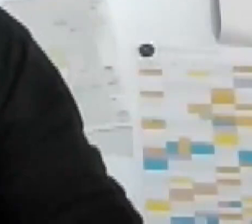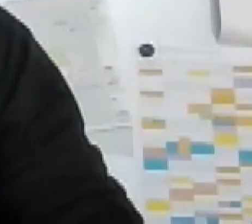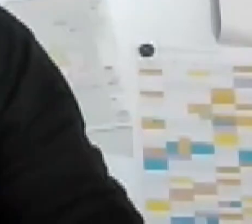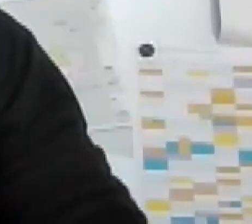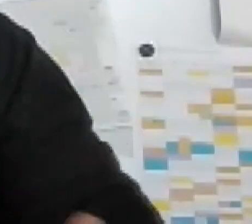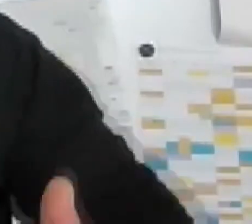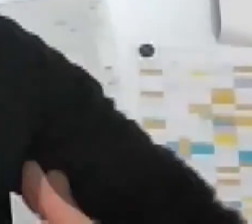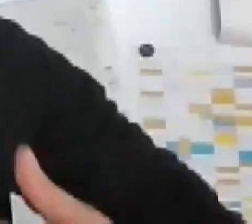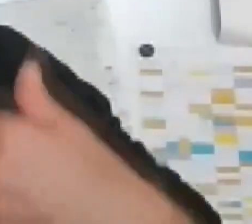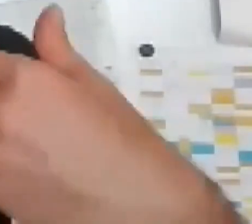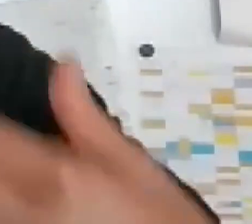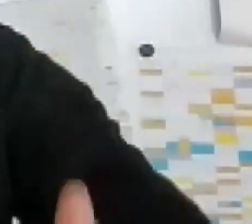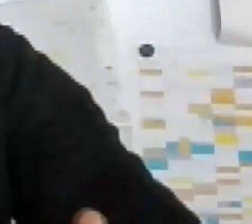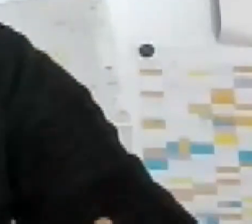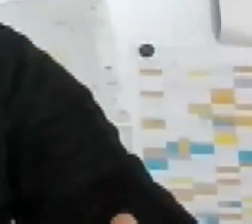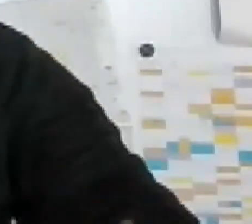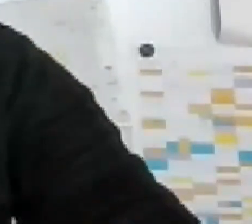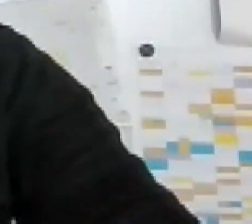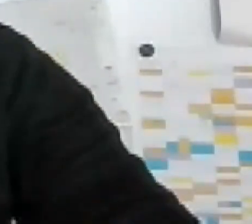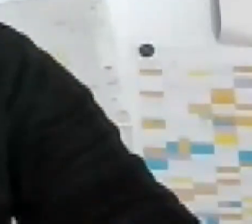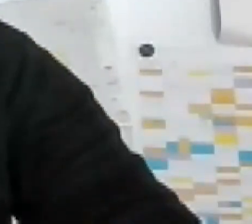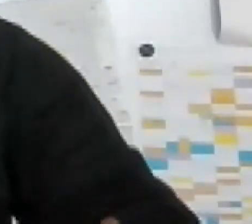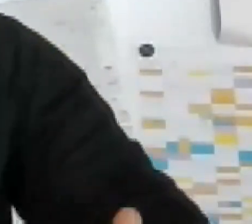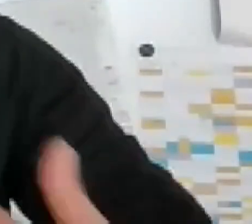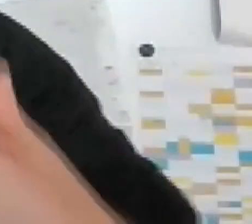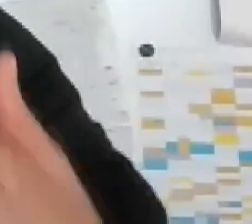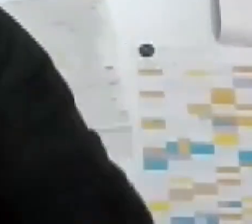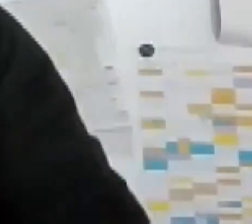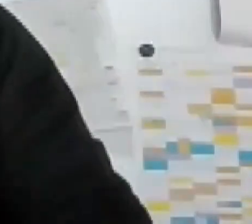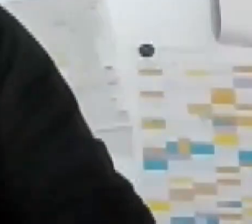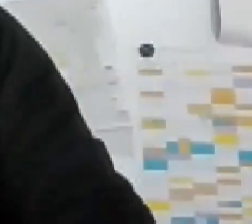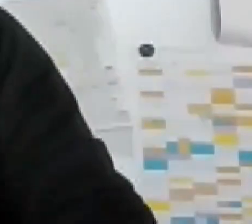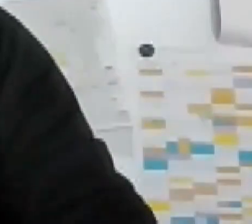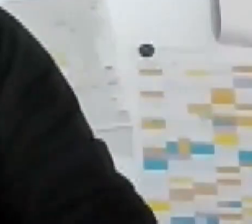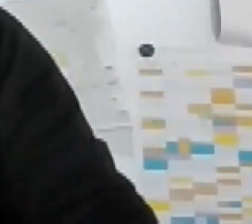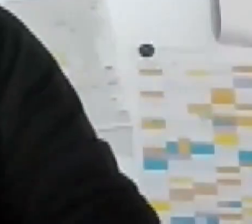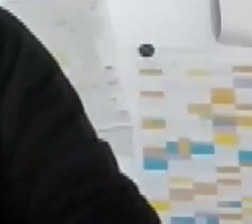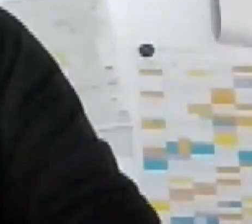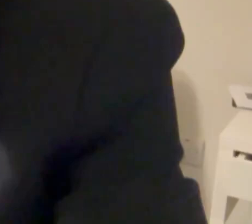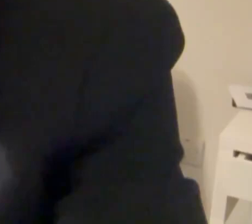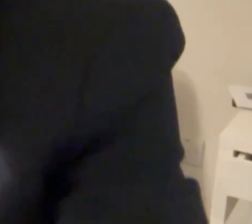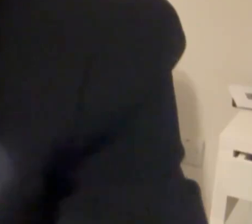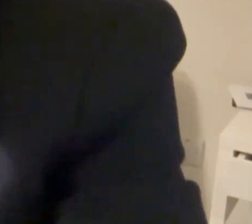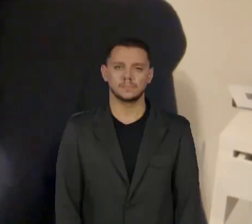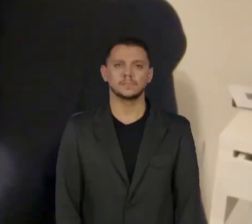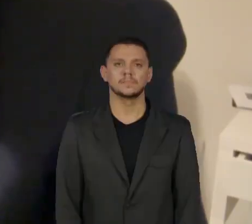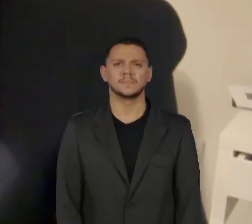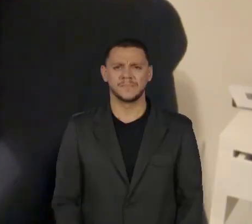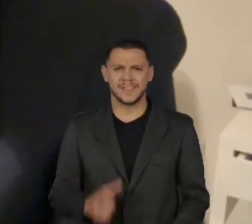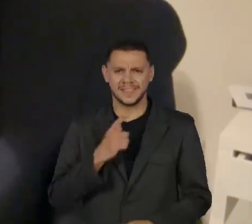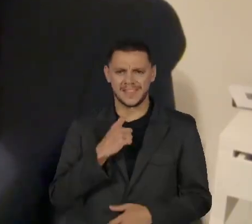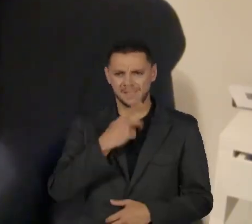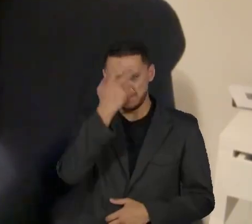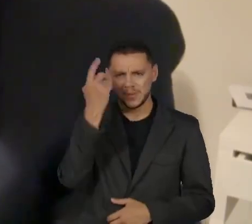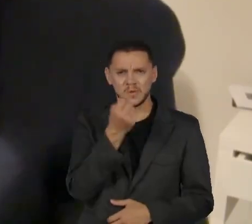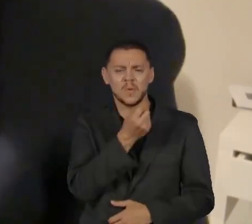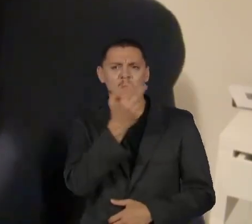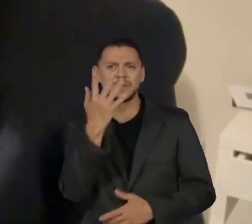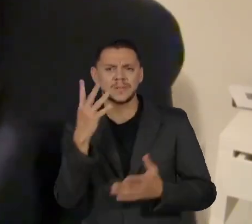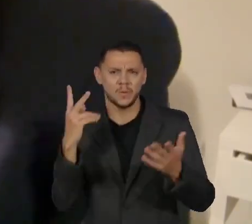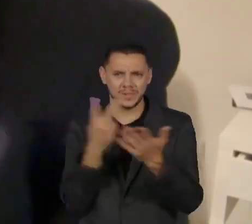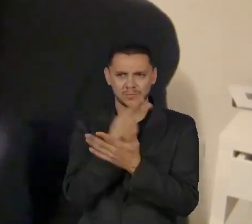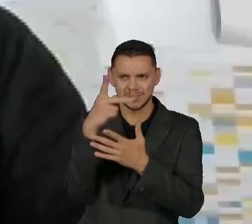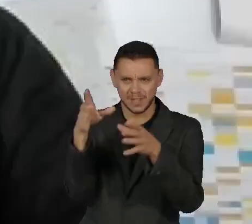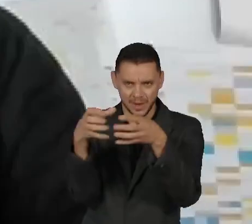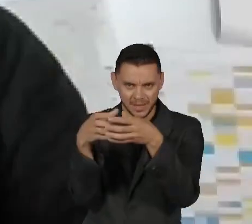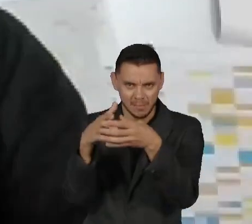streets and they have to move to another place. And this is their everyday reality. Houve vítimas entre a sua equipe em